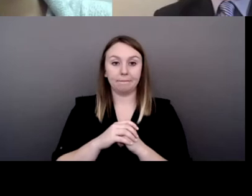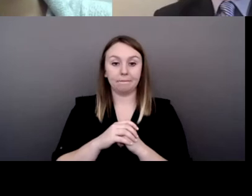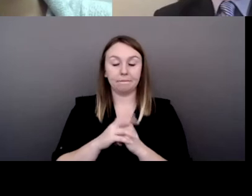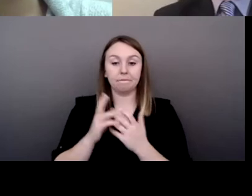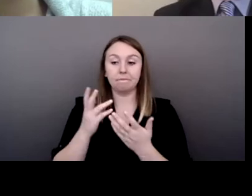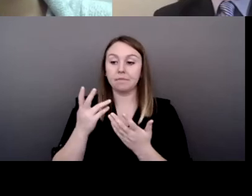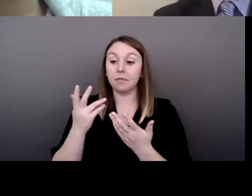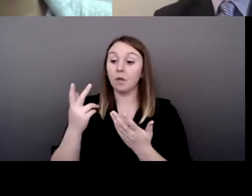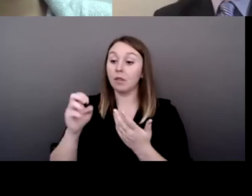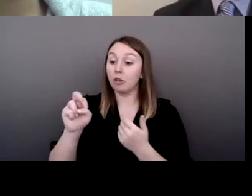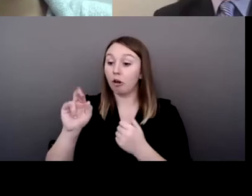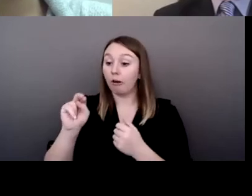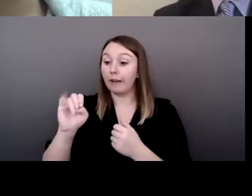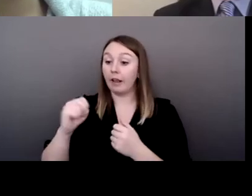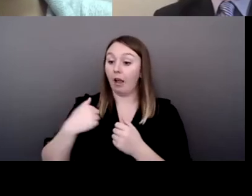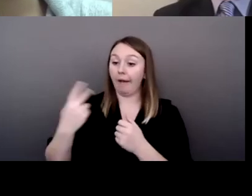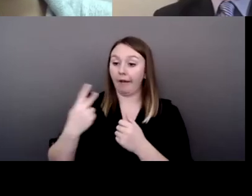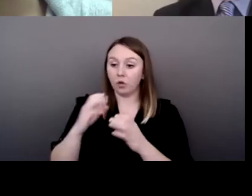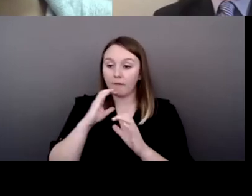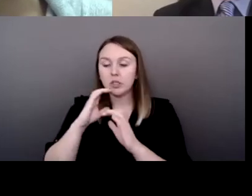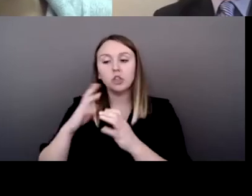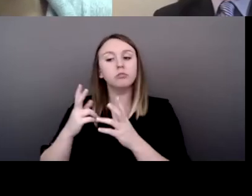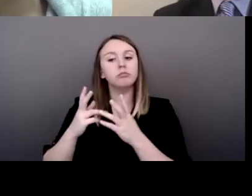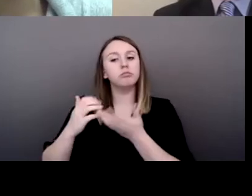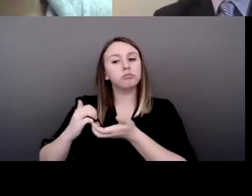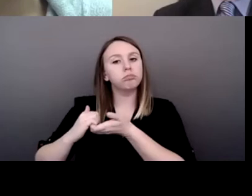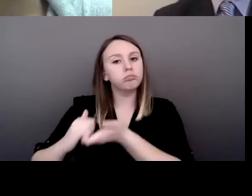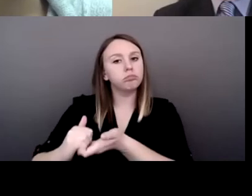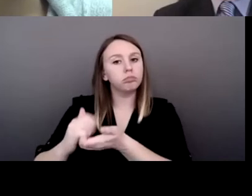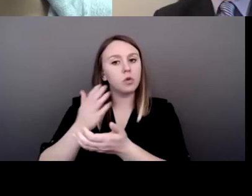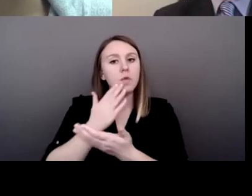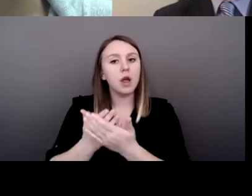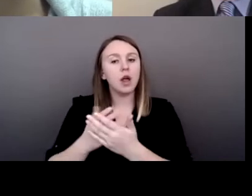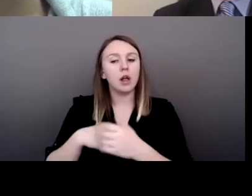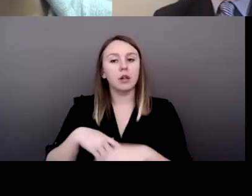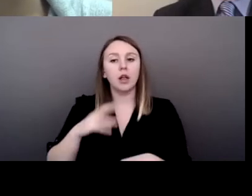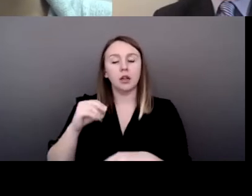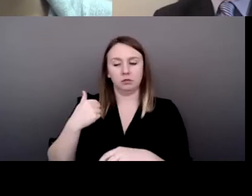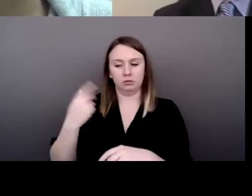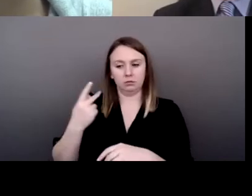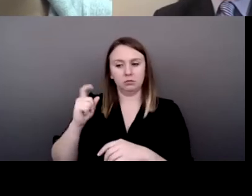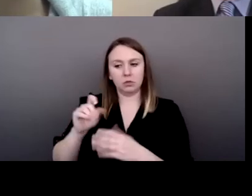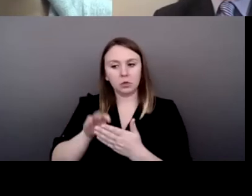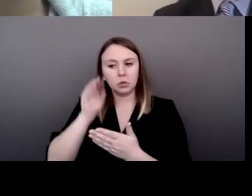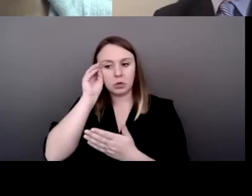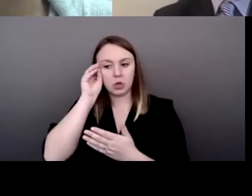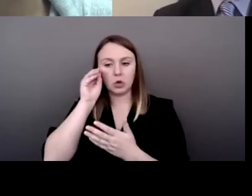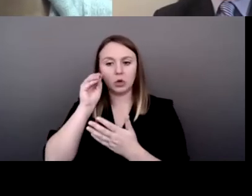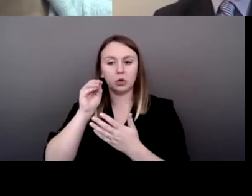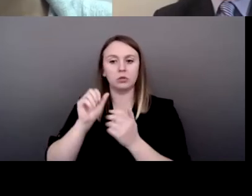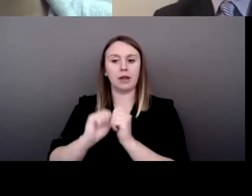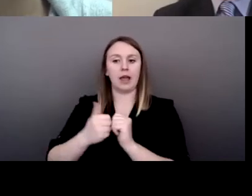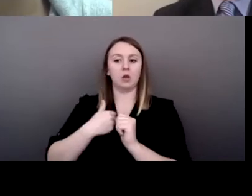conversations, though they've been very collaborative, it's also been really learning to understand the language that we're using